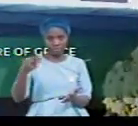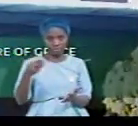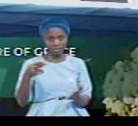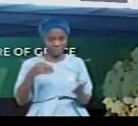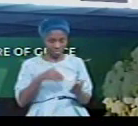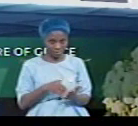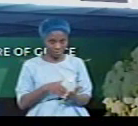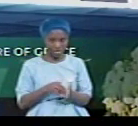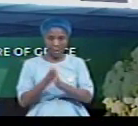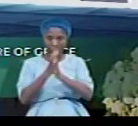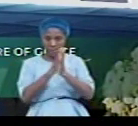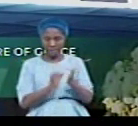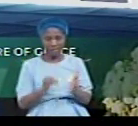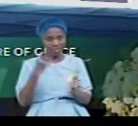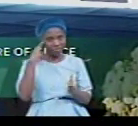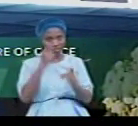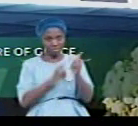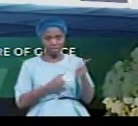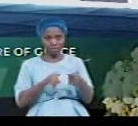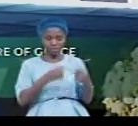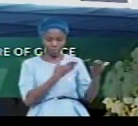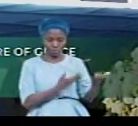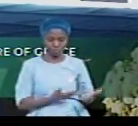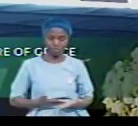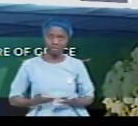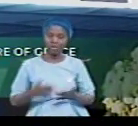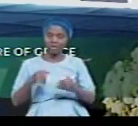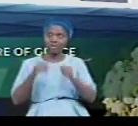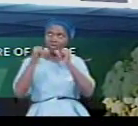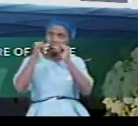He's praying for the Lord to bring the blessing.